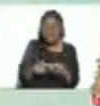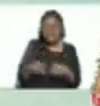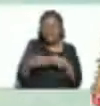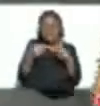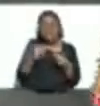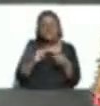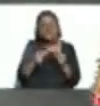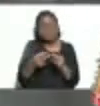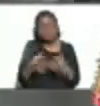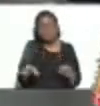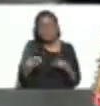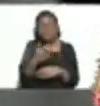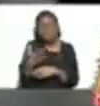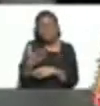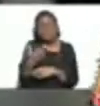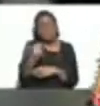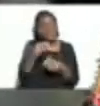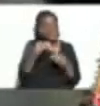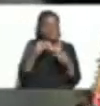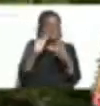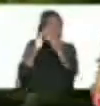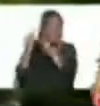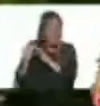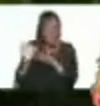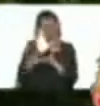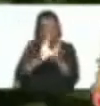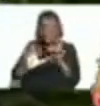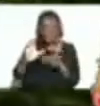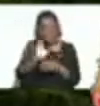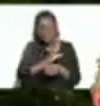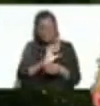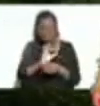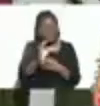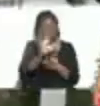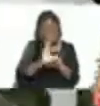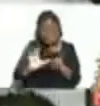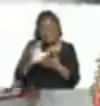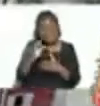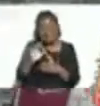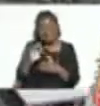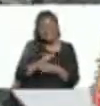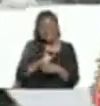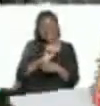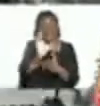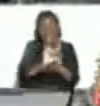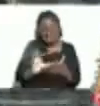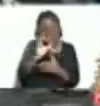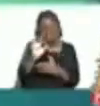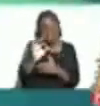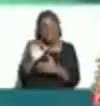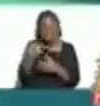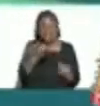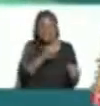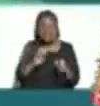essentials. Obviously the capital, so the center of commerce, the center of business, center of entertainment. We have our